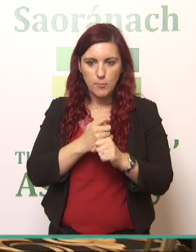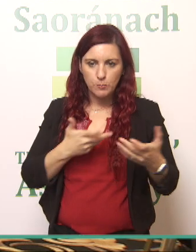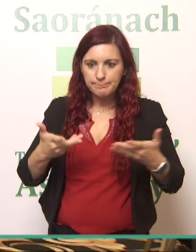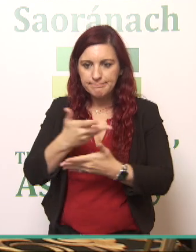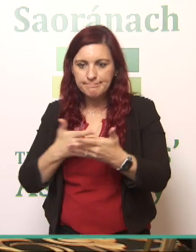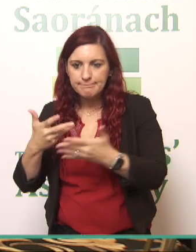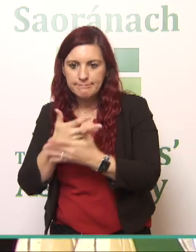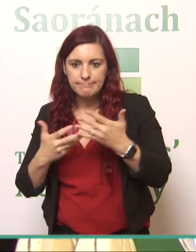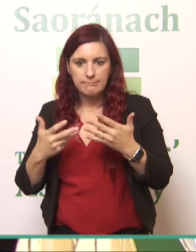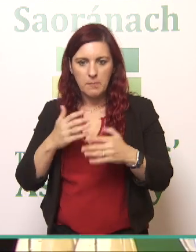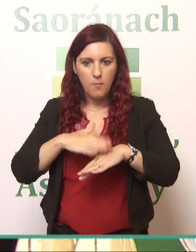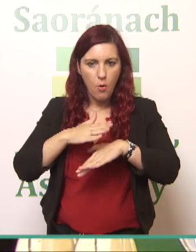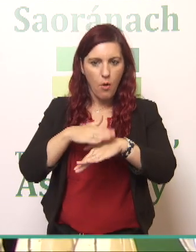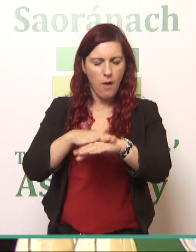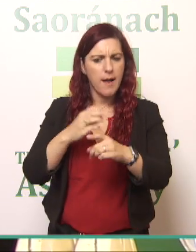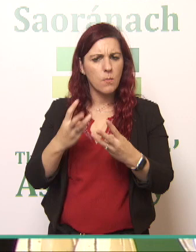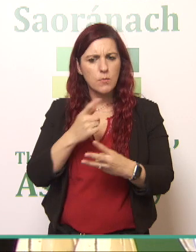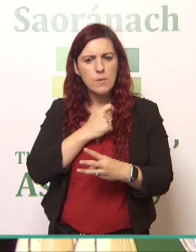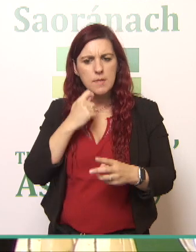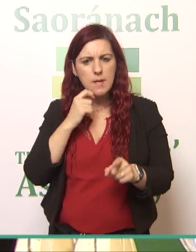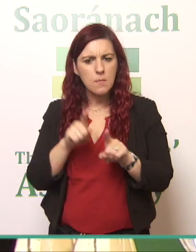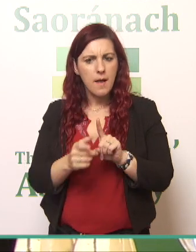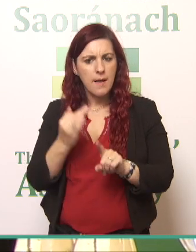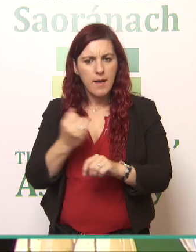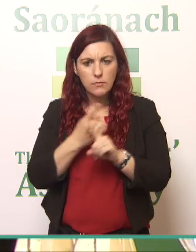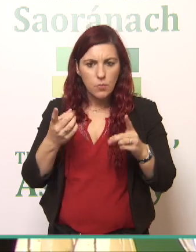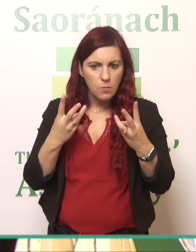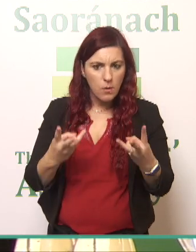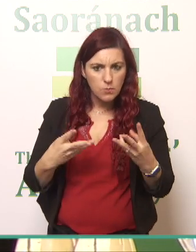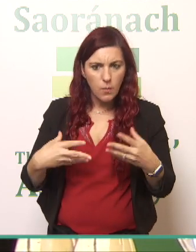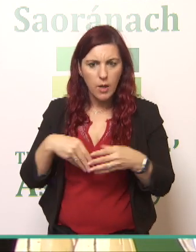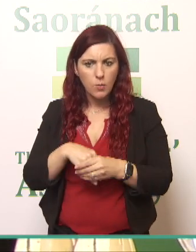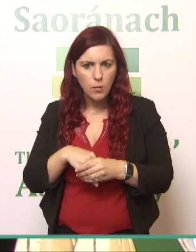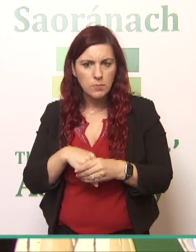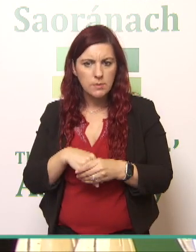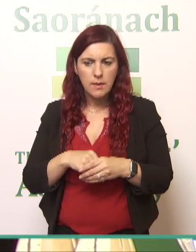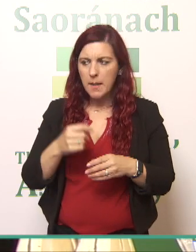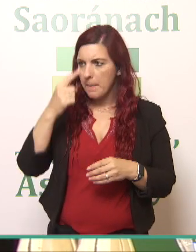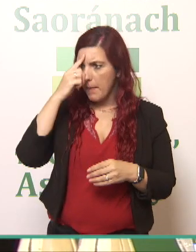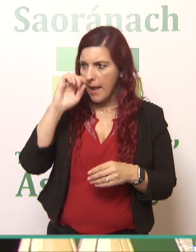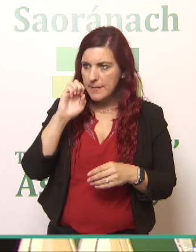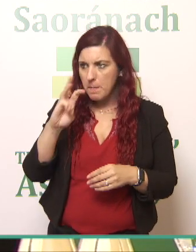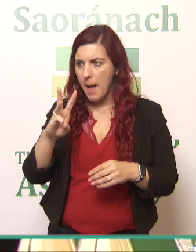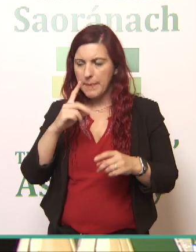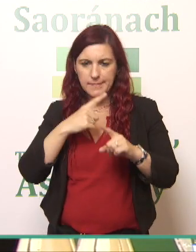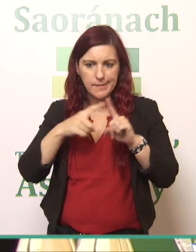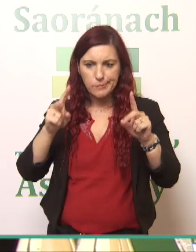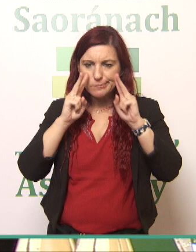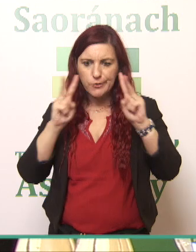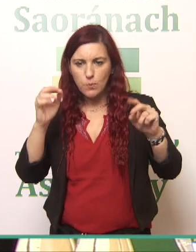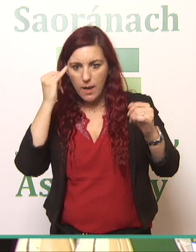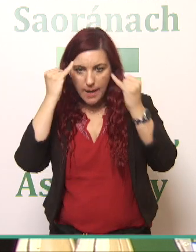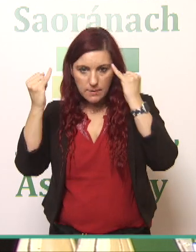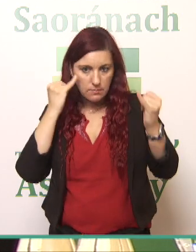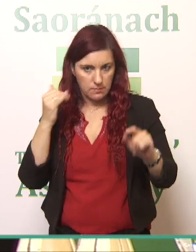And I wanted to say as well, if anyone wants to include mind maps and various ideas as well,